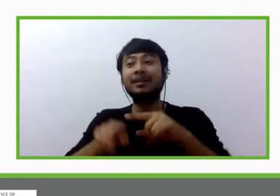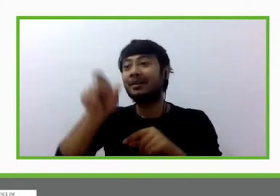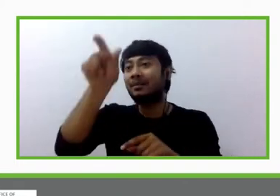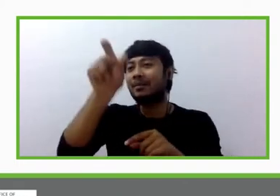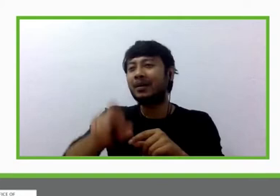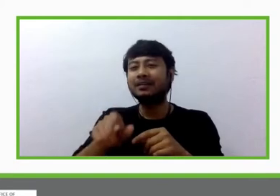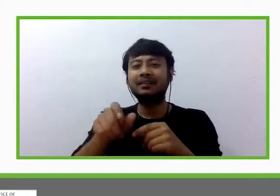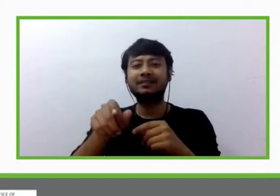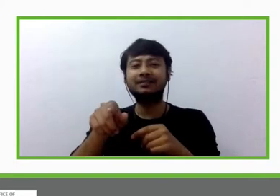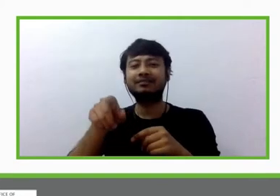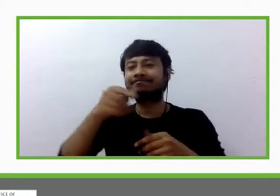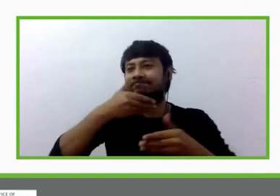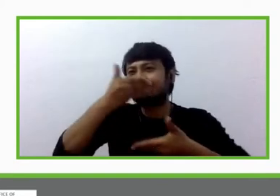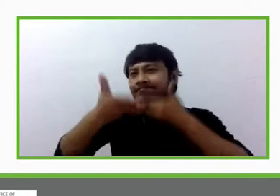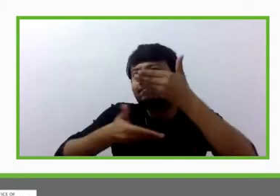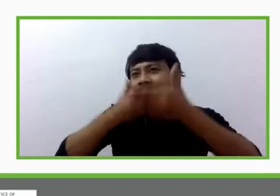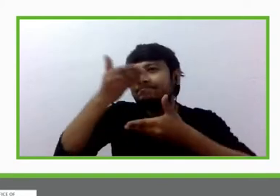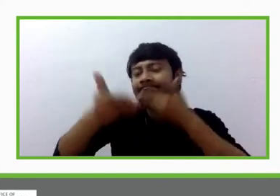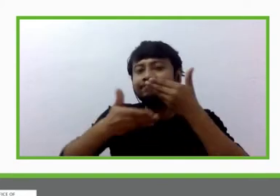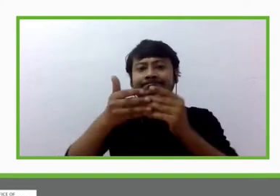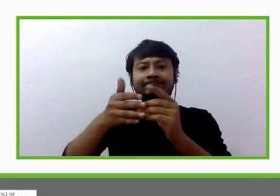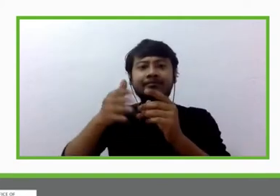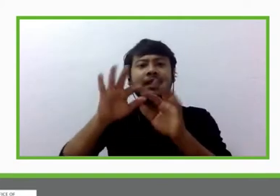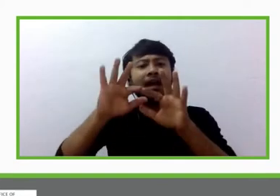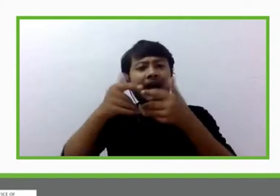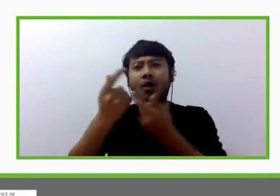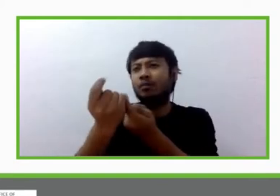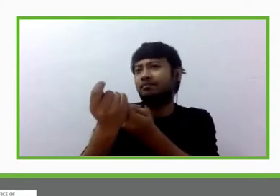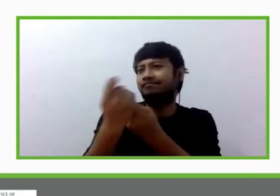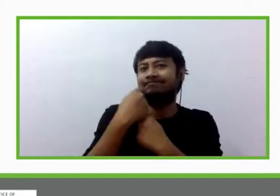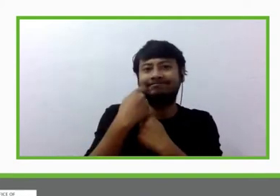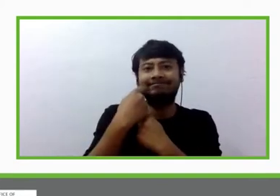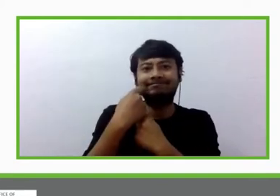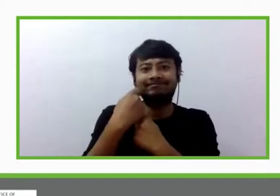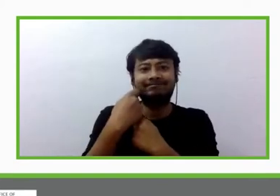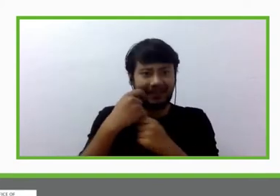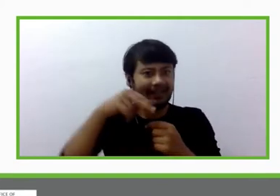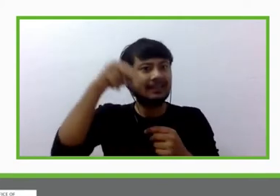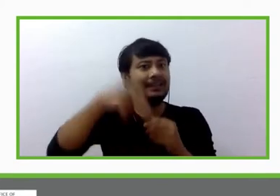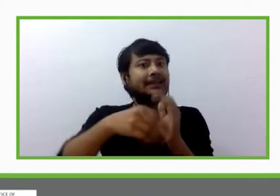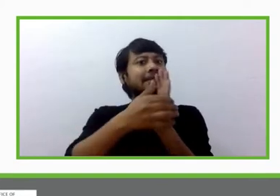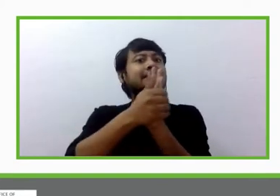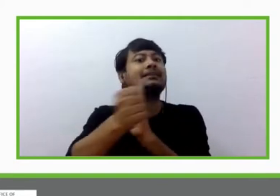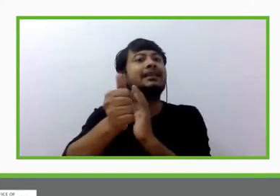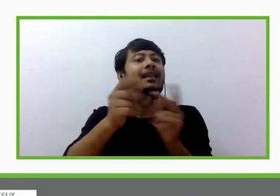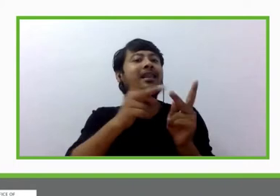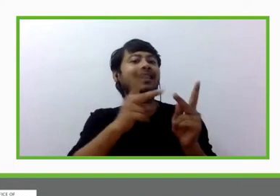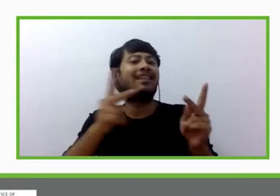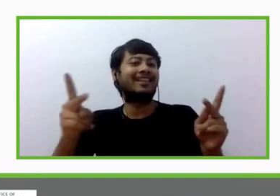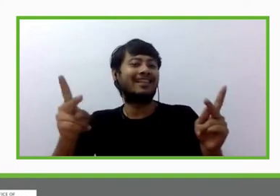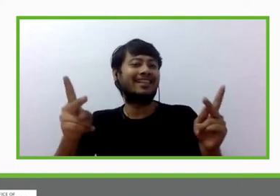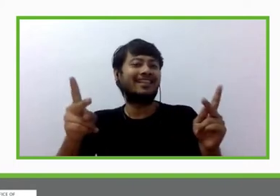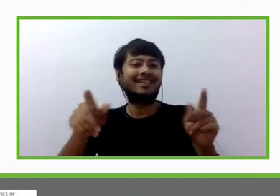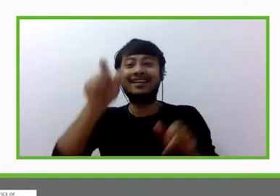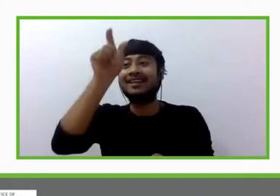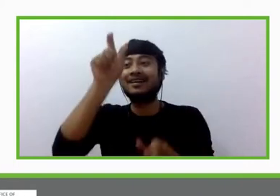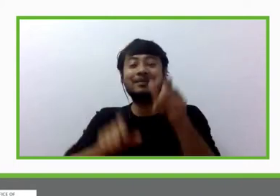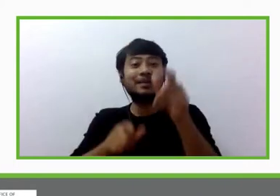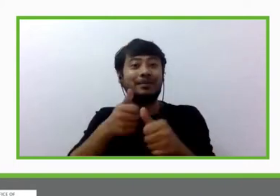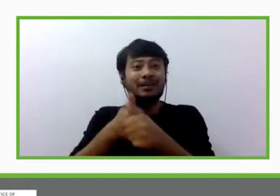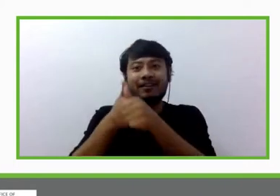your advice or decision to go forward? How do you get people to follow you? Right. It's